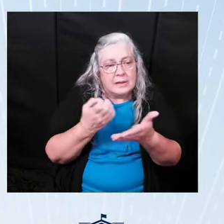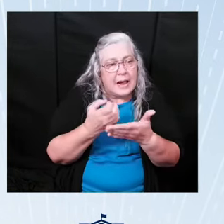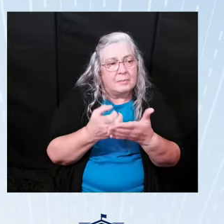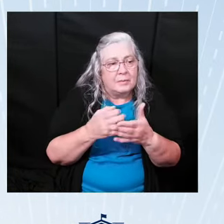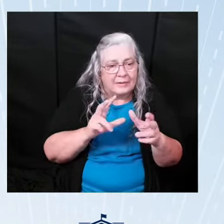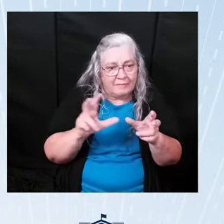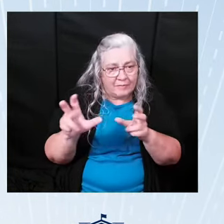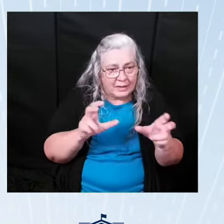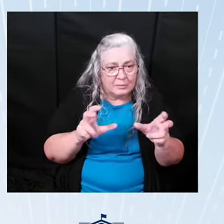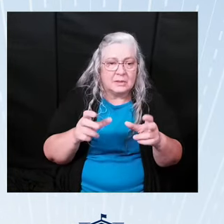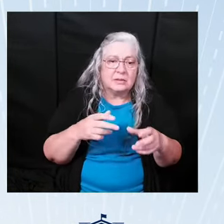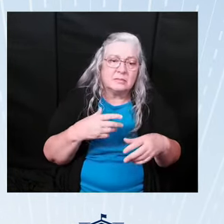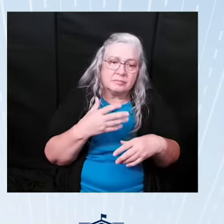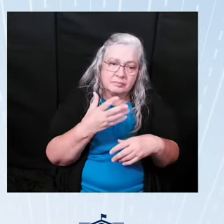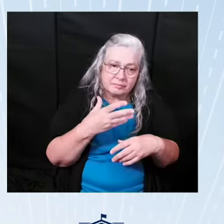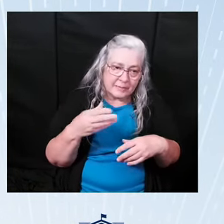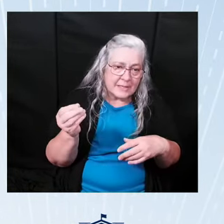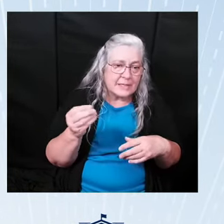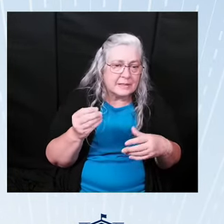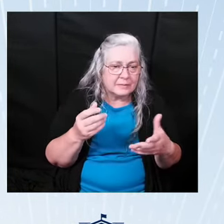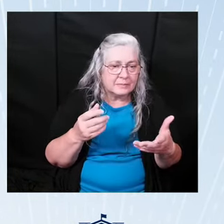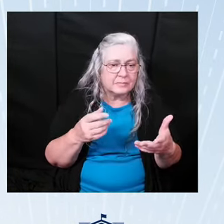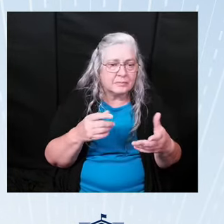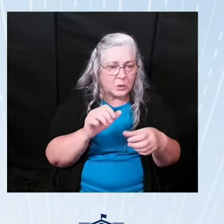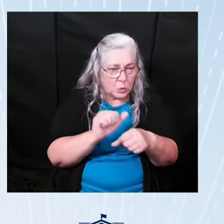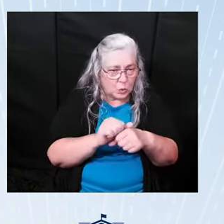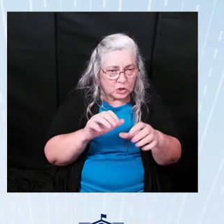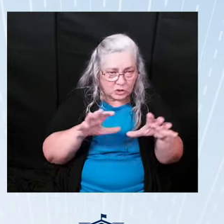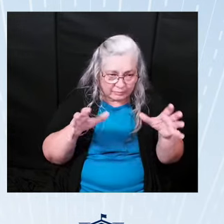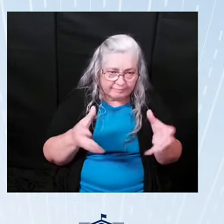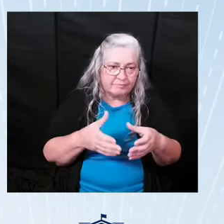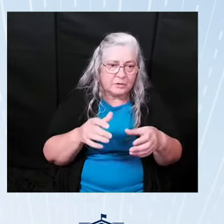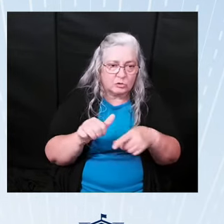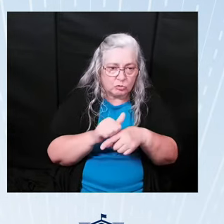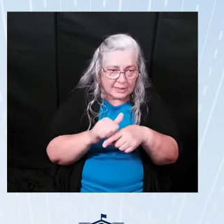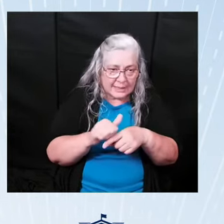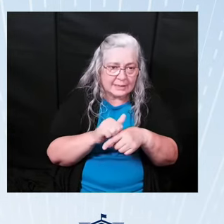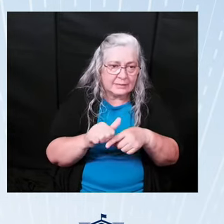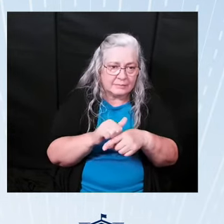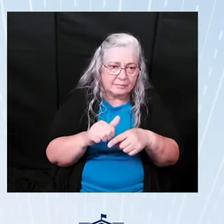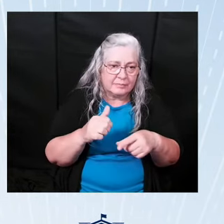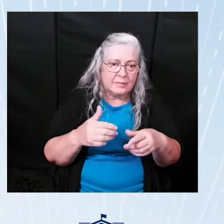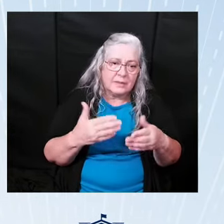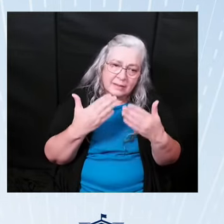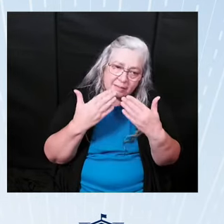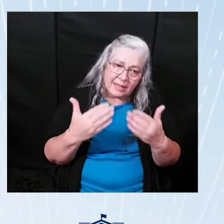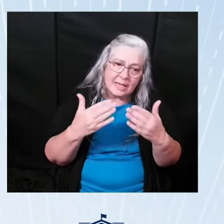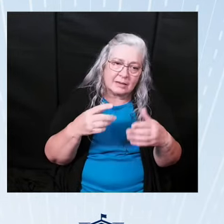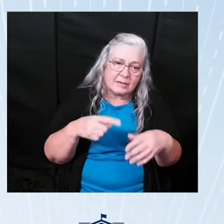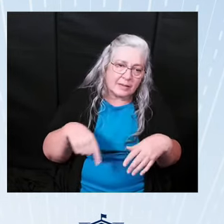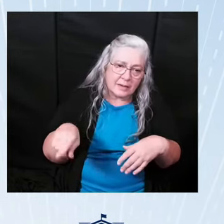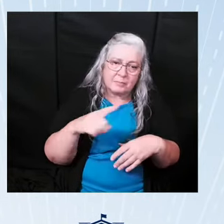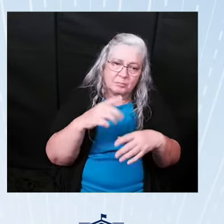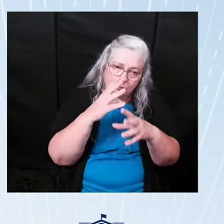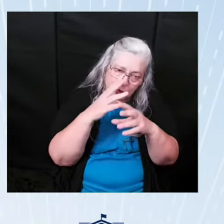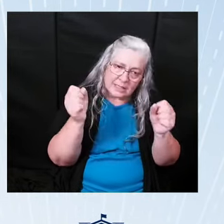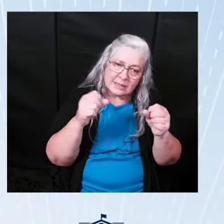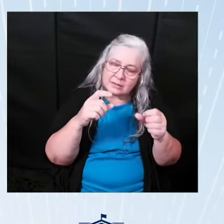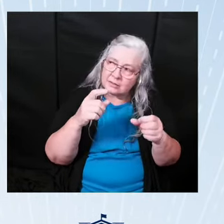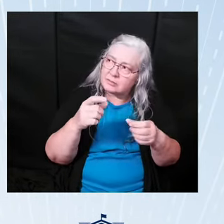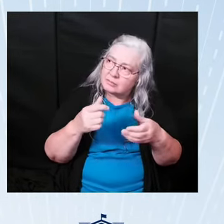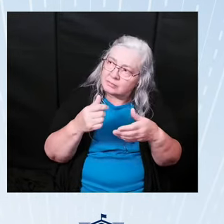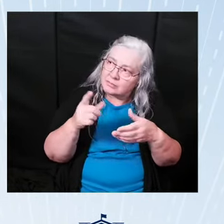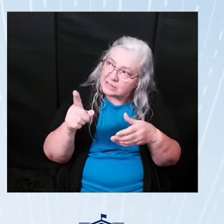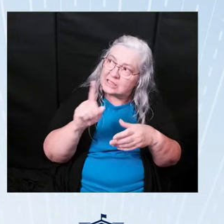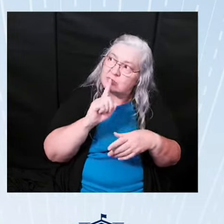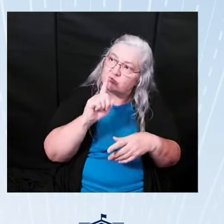training. And again, I'm thankful to the Biden administration because they get that. And the money that they've rolled out has money for workforce